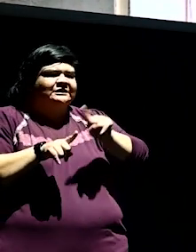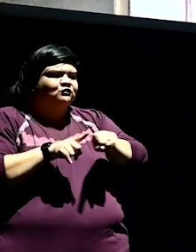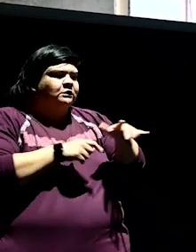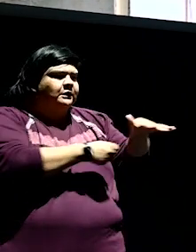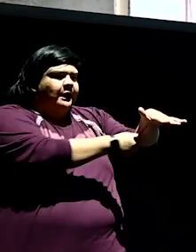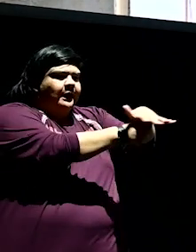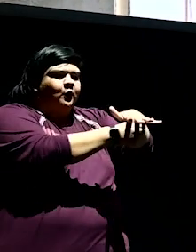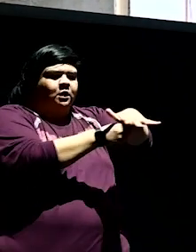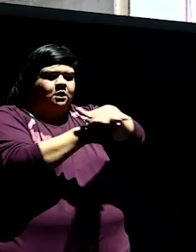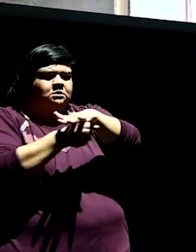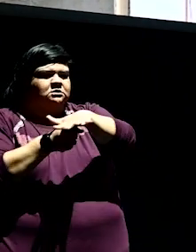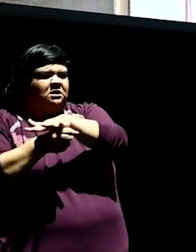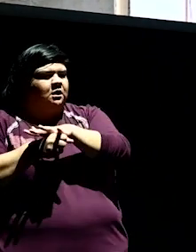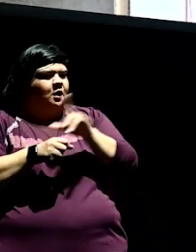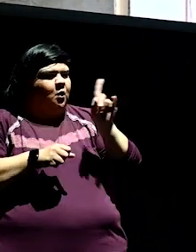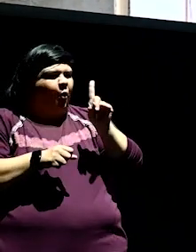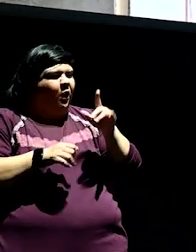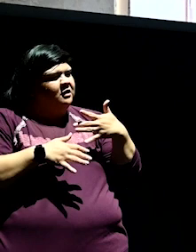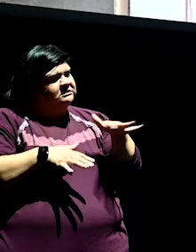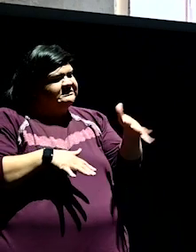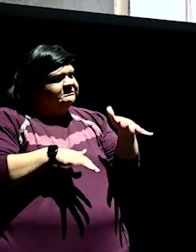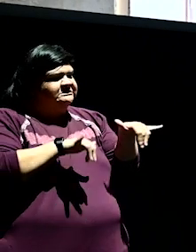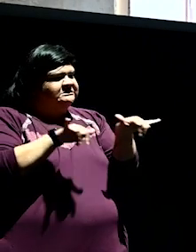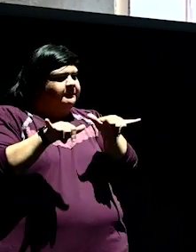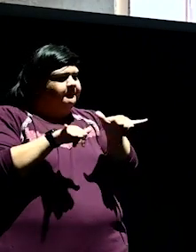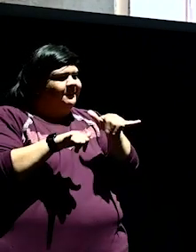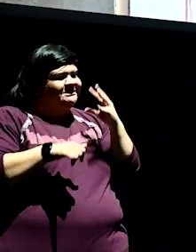through similar situations.